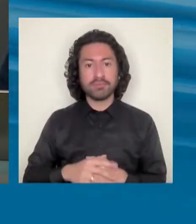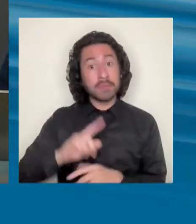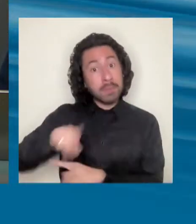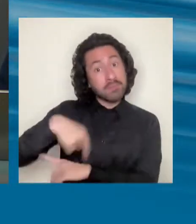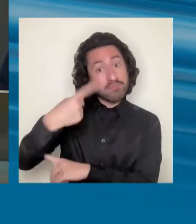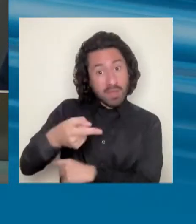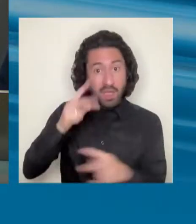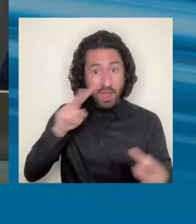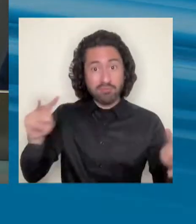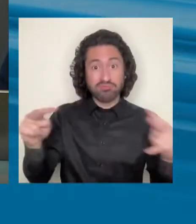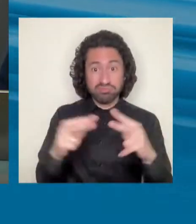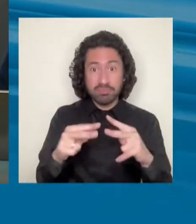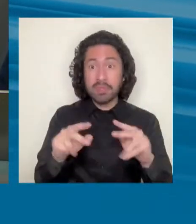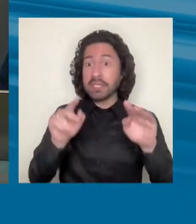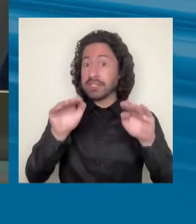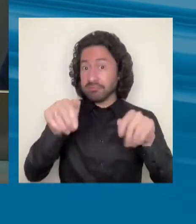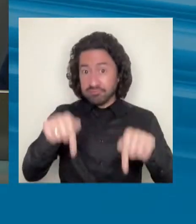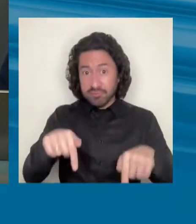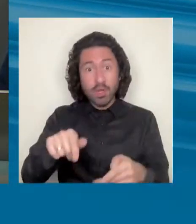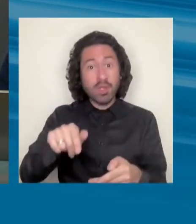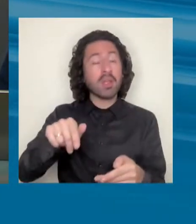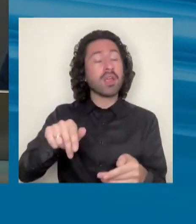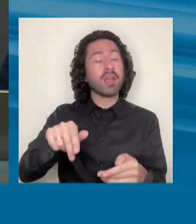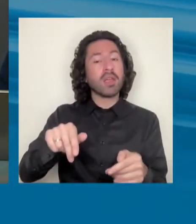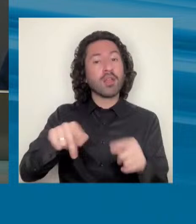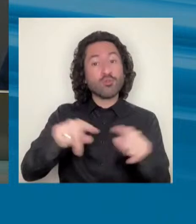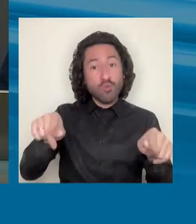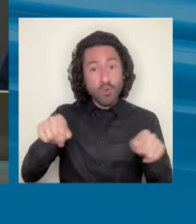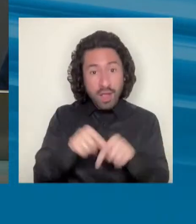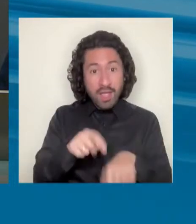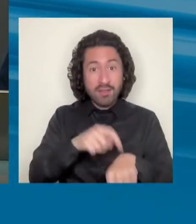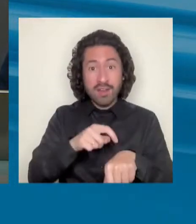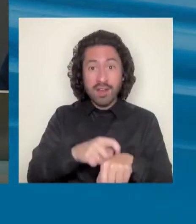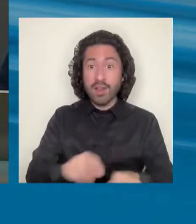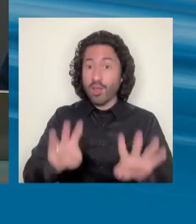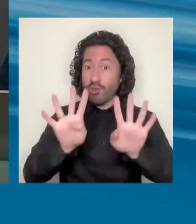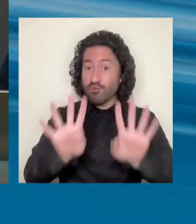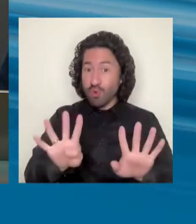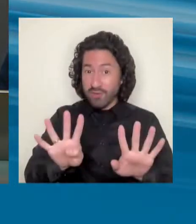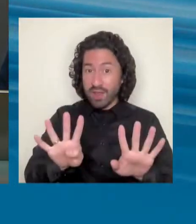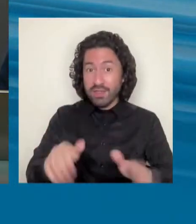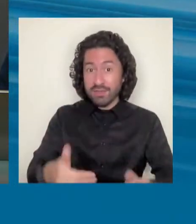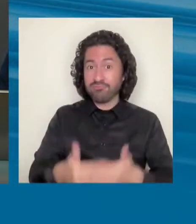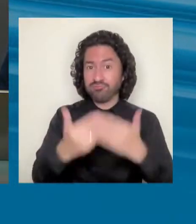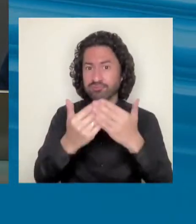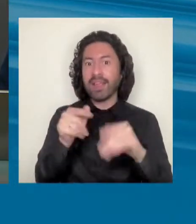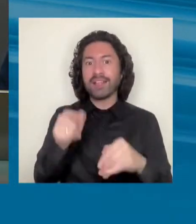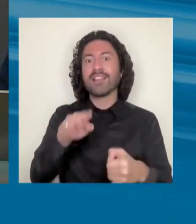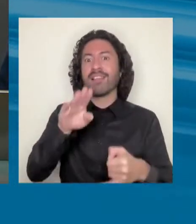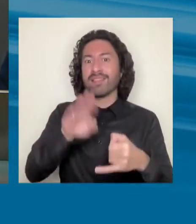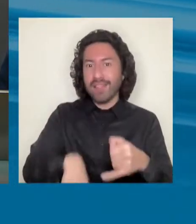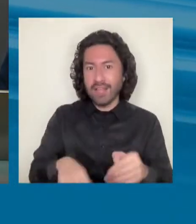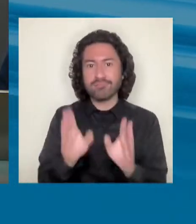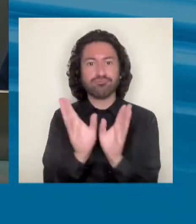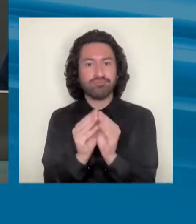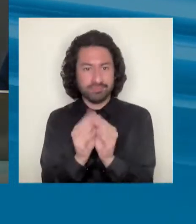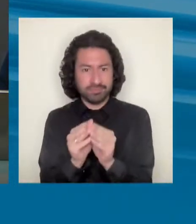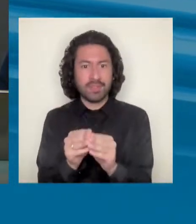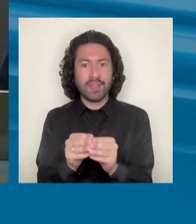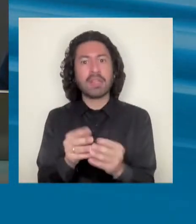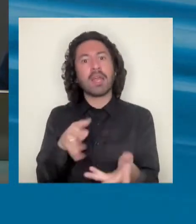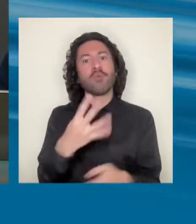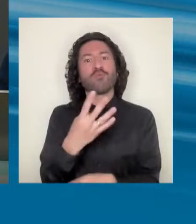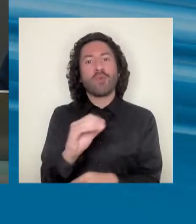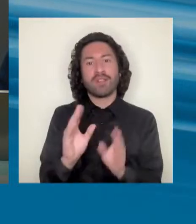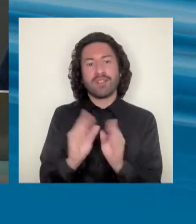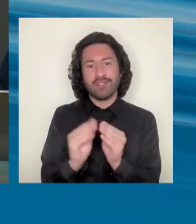meet again tomorrow in this room at 9 a.m. We will start our third day of the